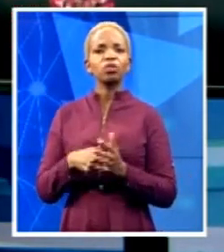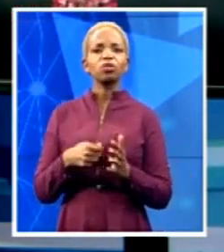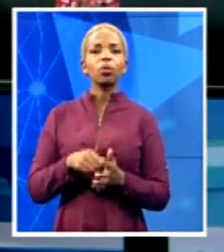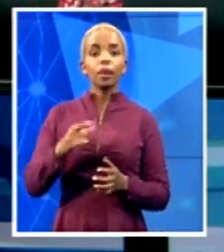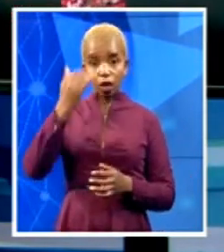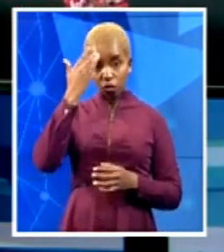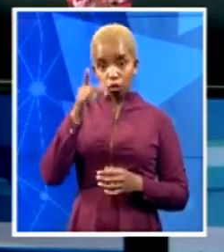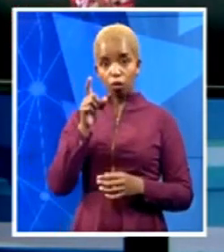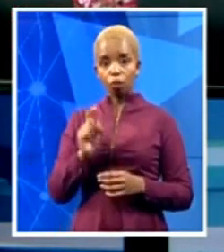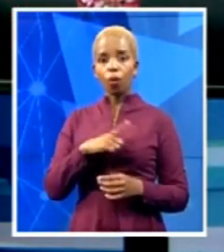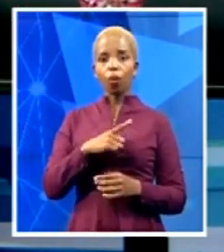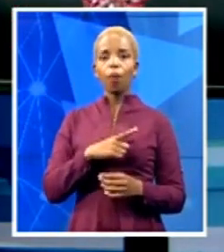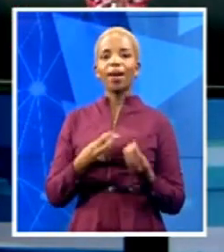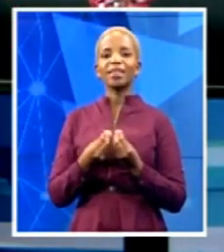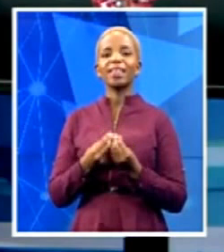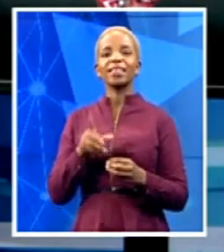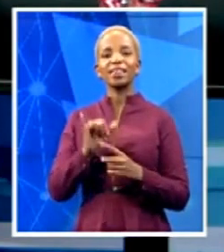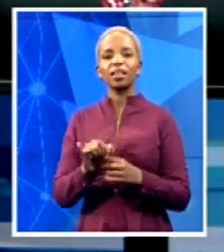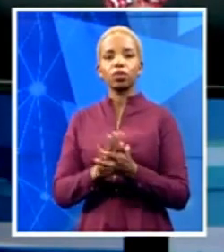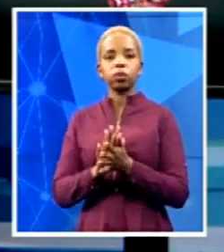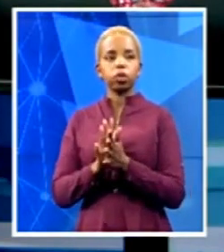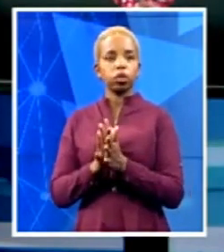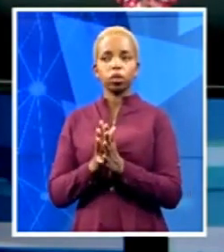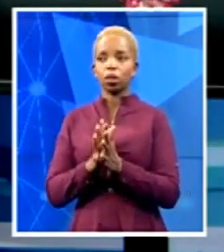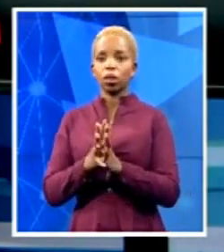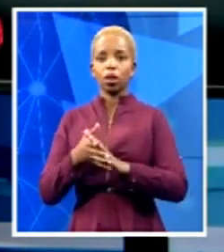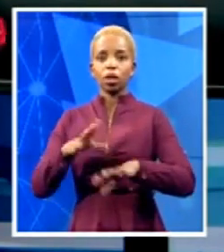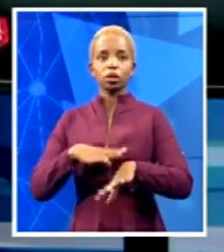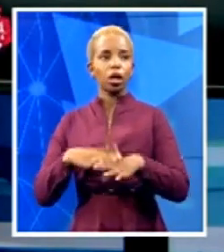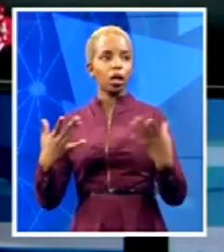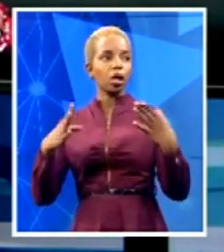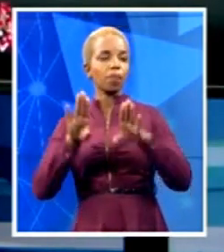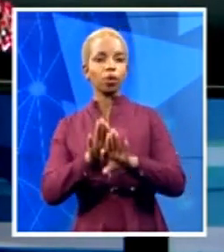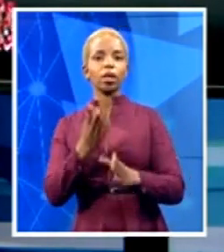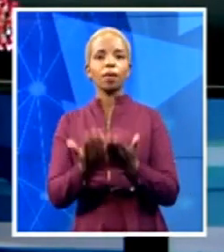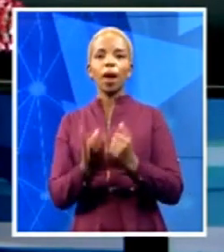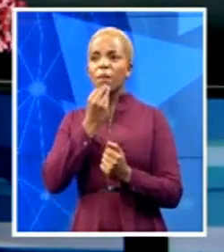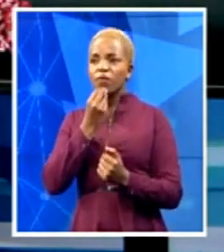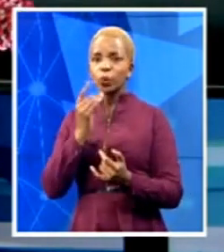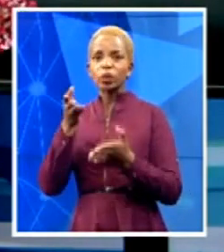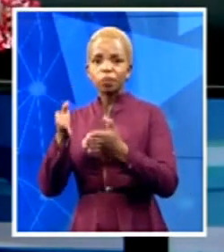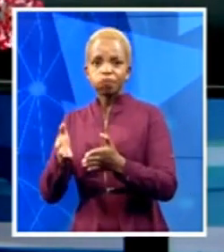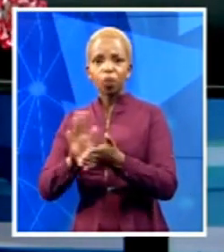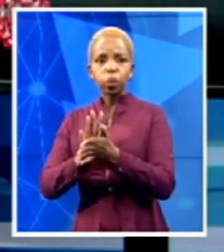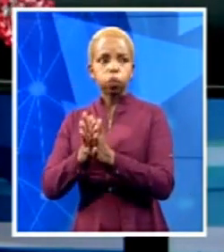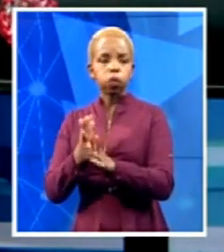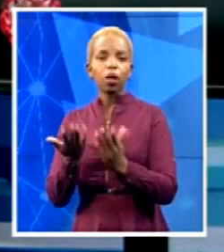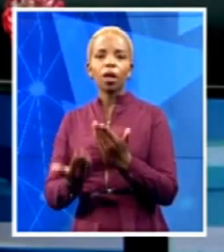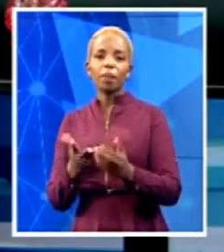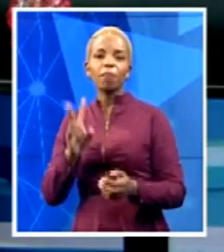this process of lockdown, as the demand for food, for vegetables, we imagine has gone